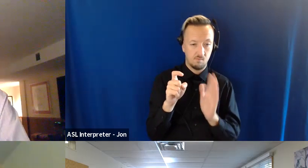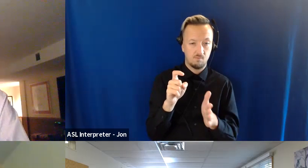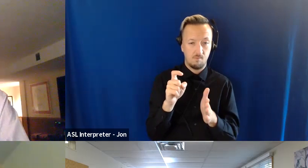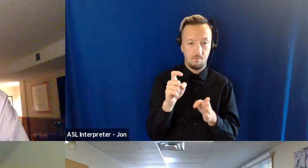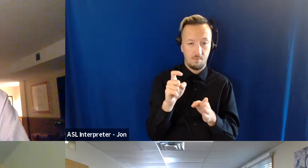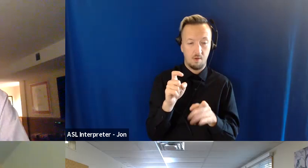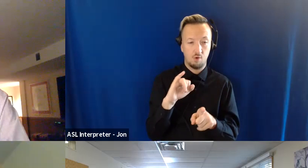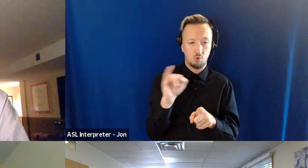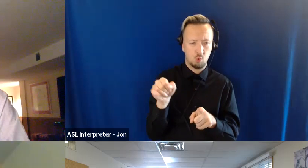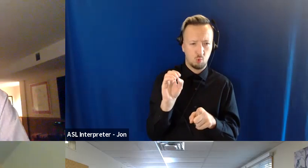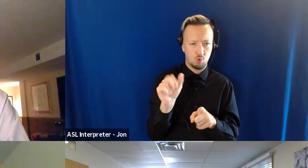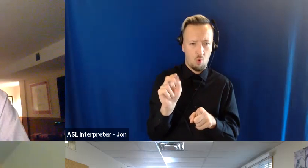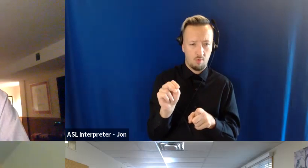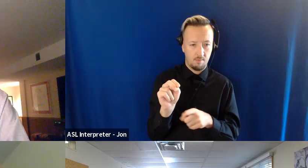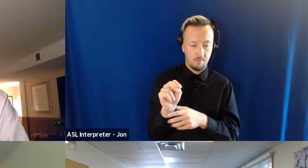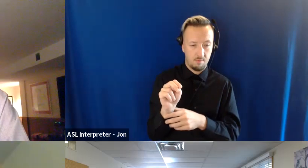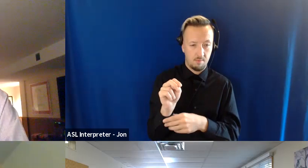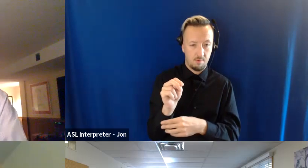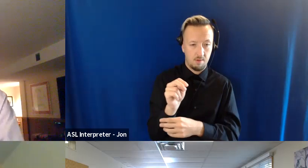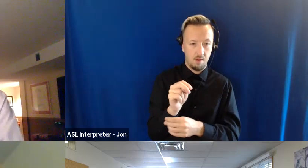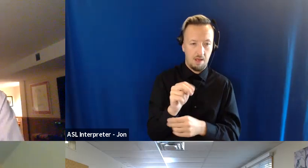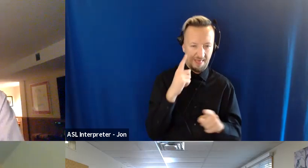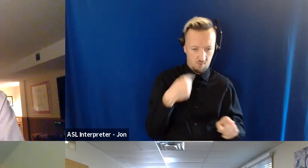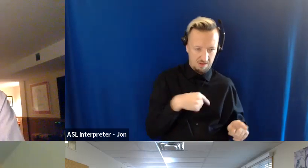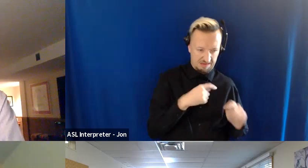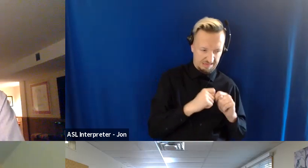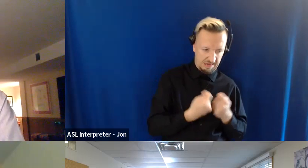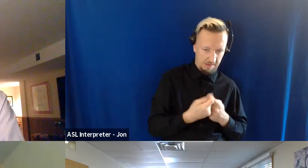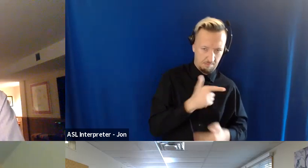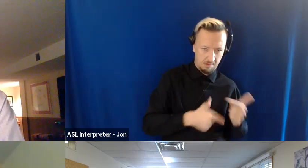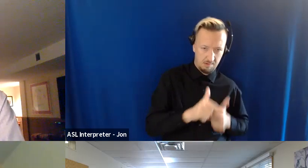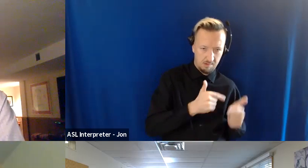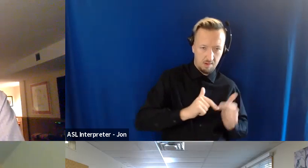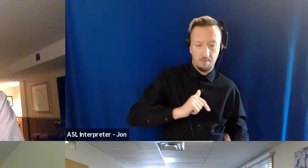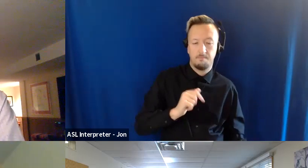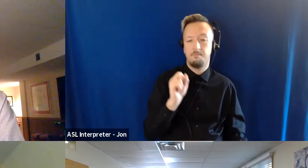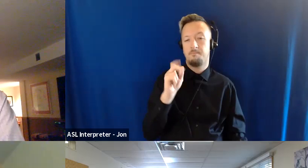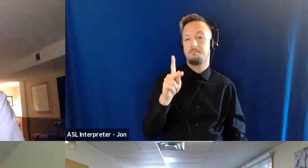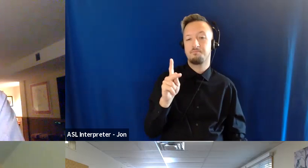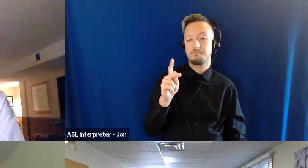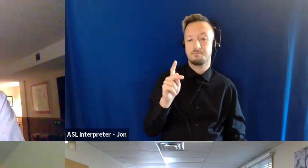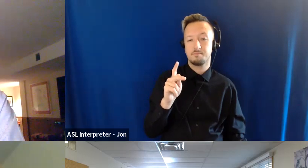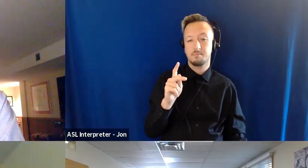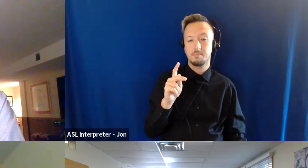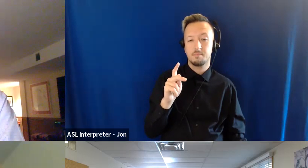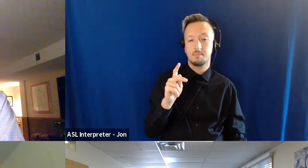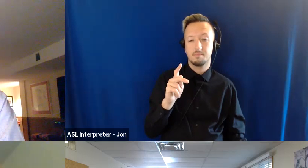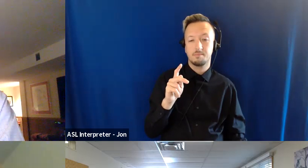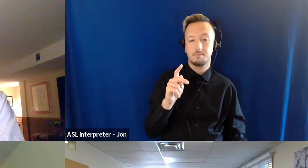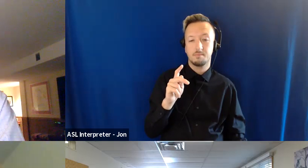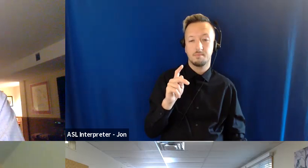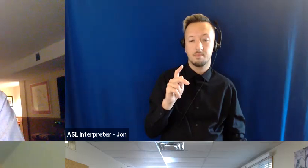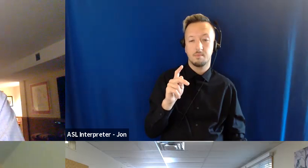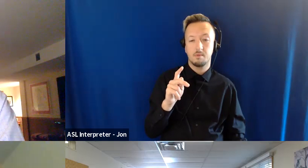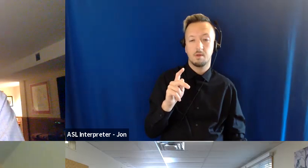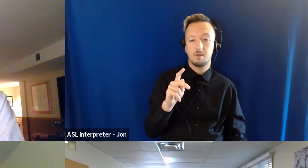to Joan. I think we should work as a team. Go ahead. We can do that. I think, of course, some of the